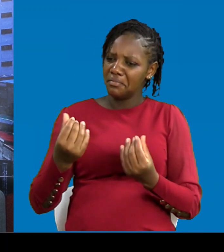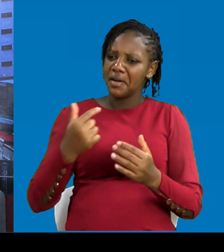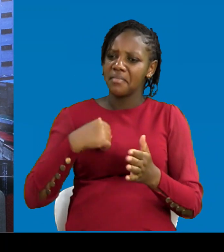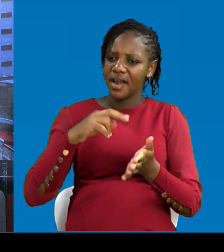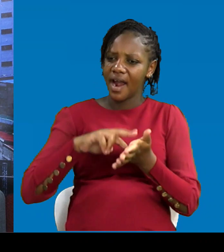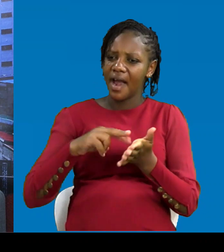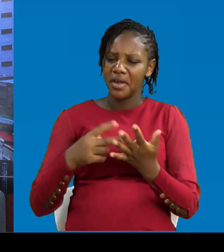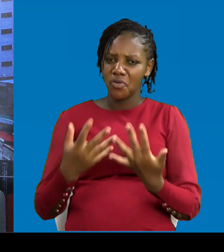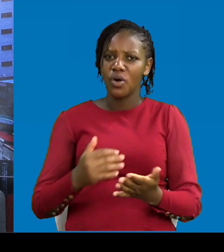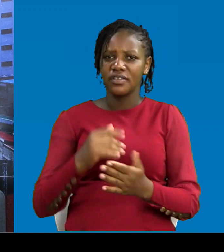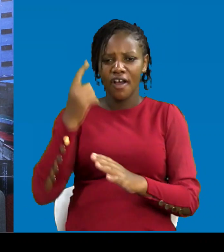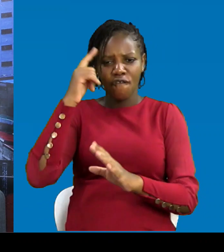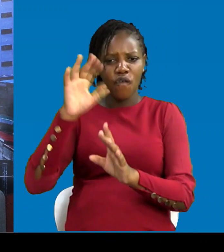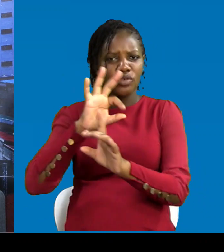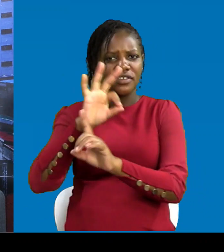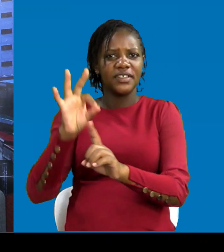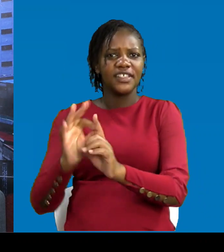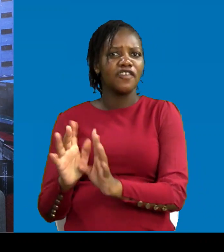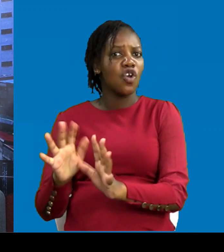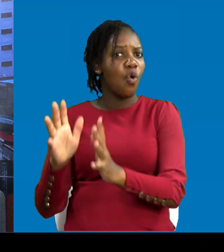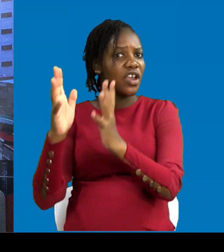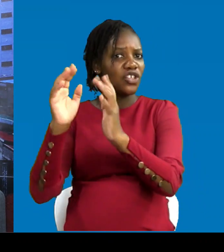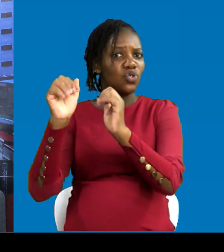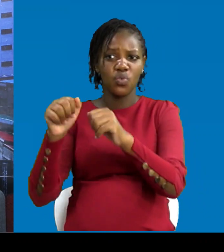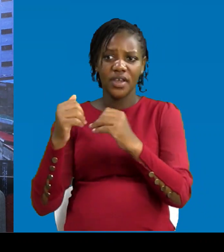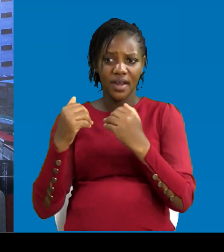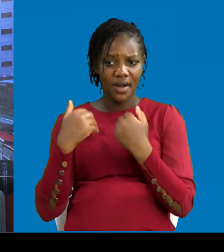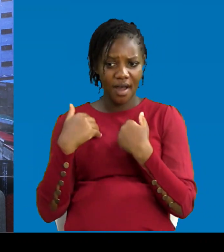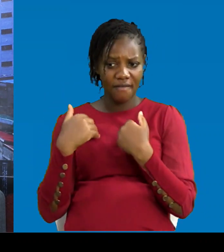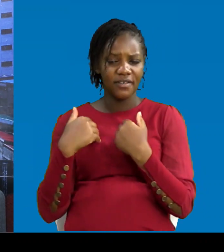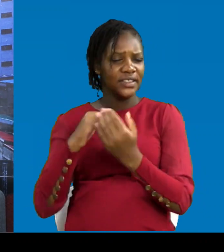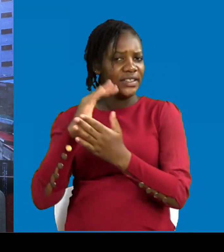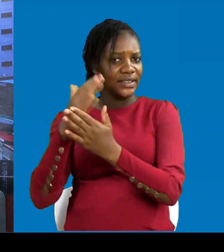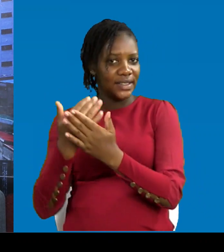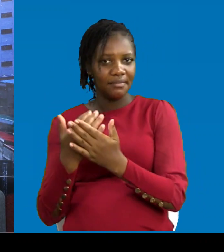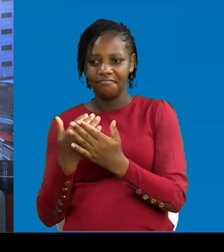For certain occasions, maybe we can go with very extra accessories.